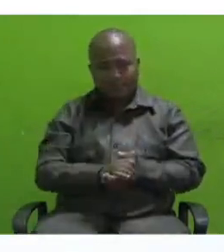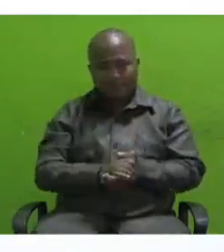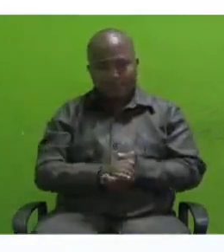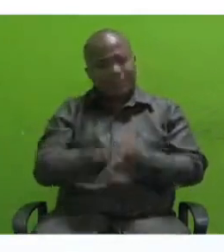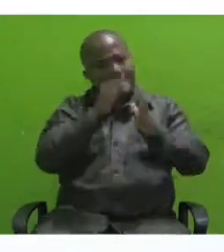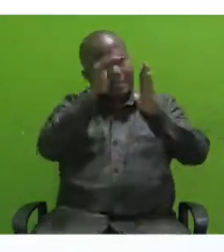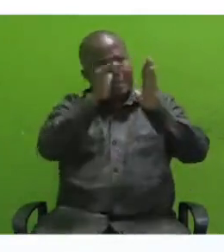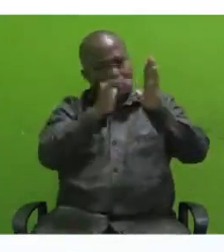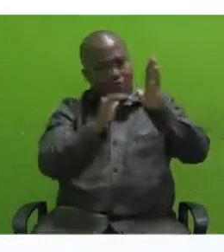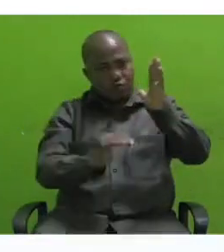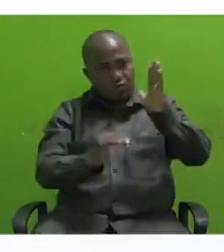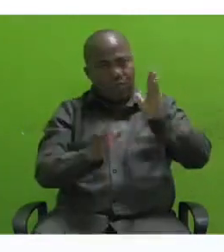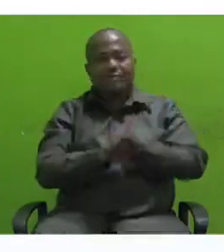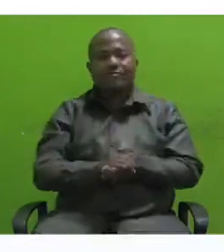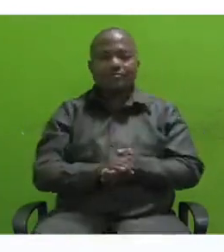Before we proceed further,